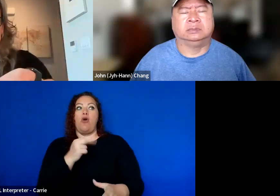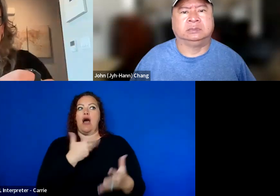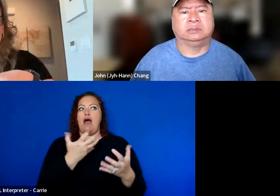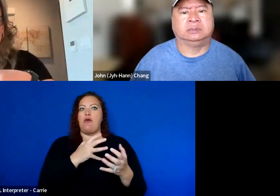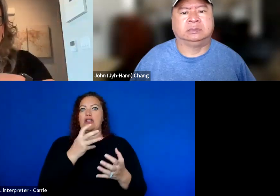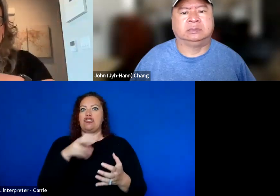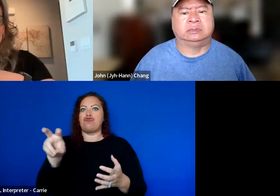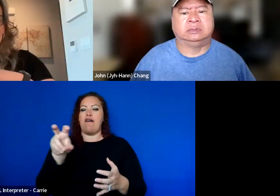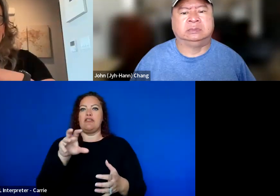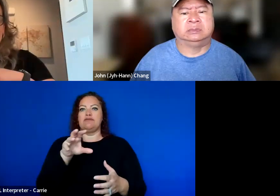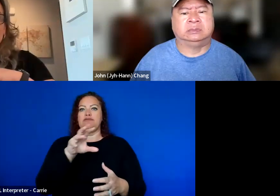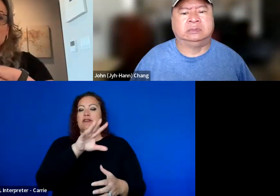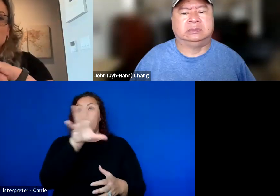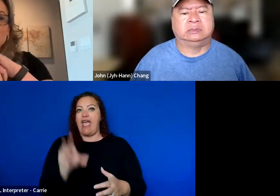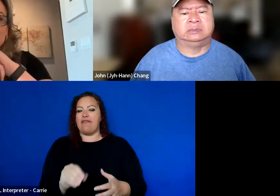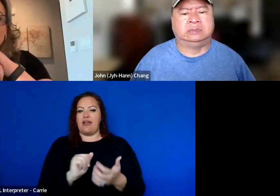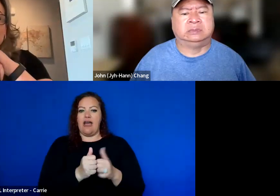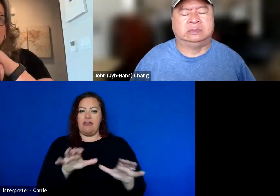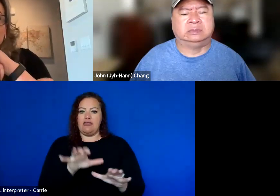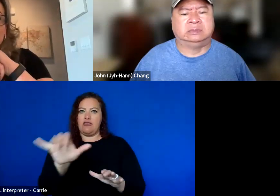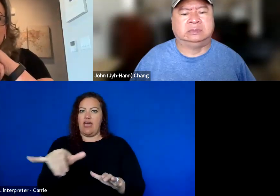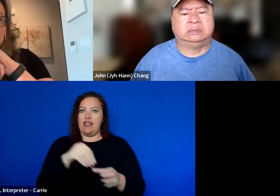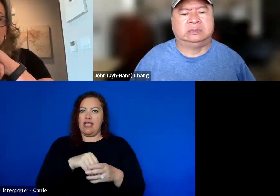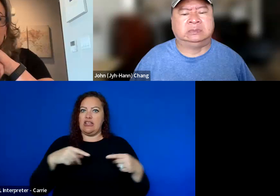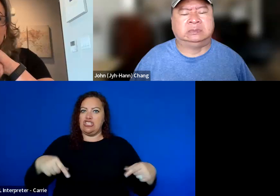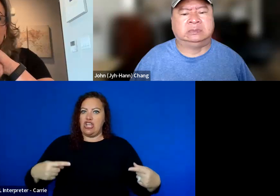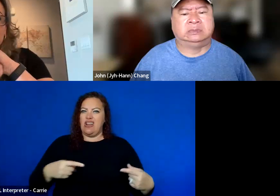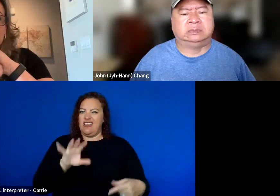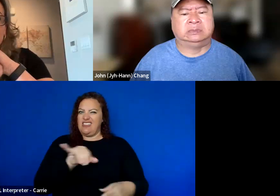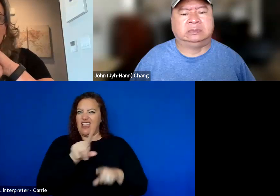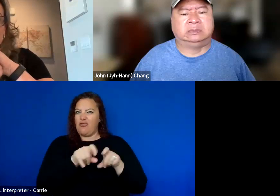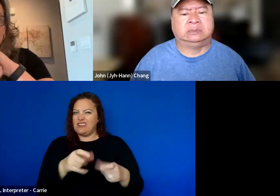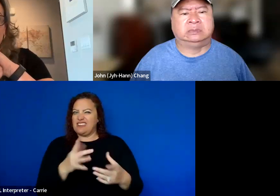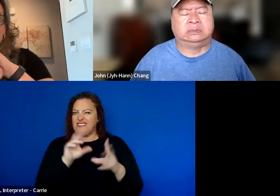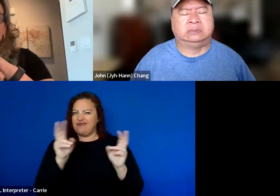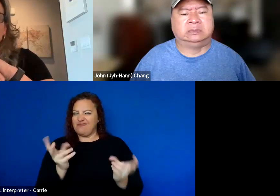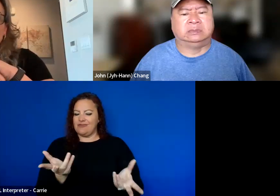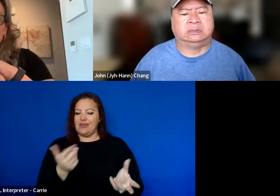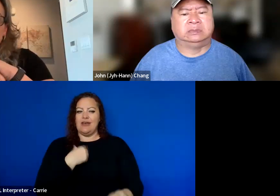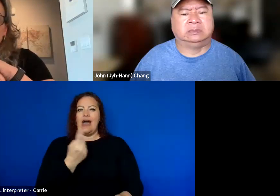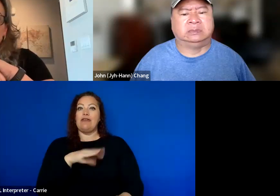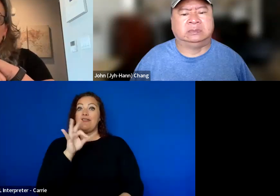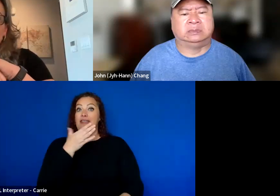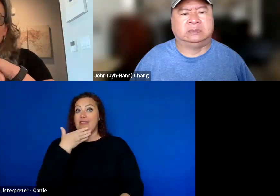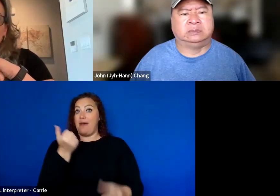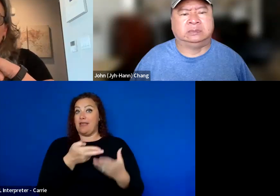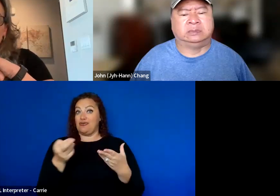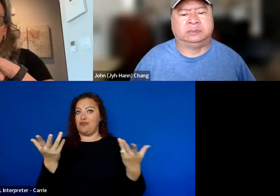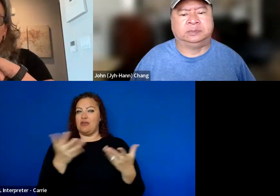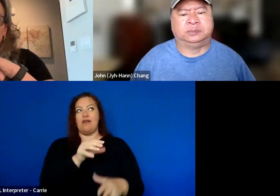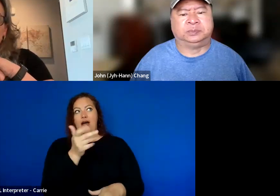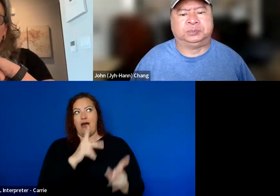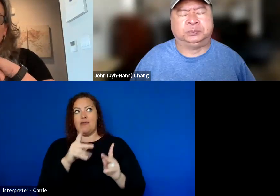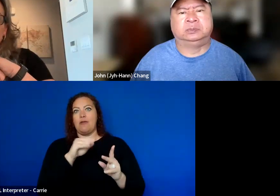in a chair? And, questions like that. I've always found that the best resource has been other people